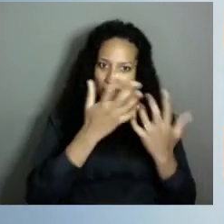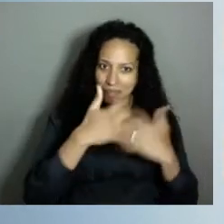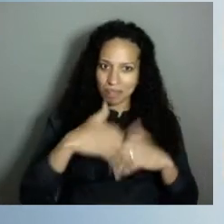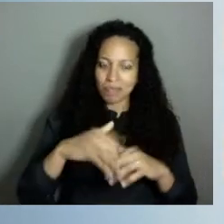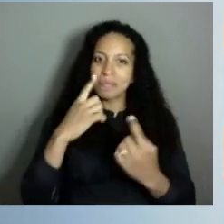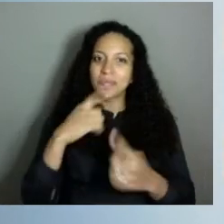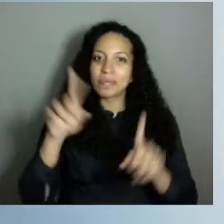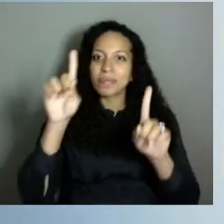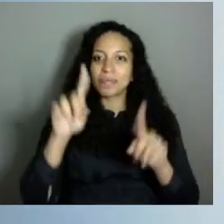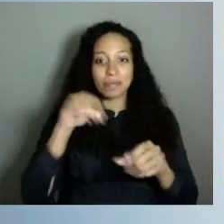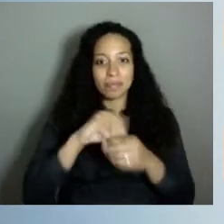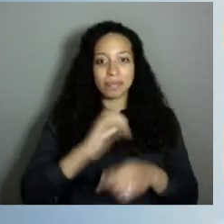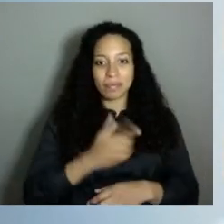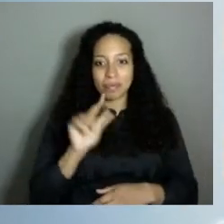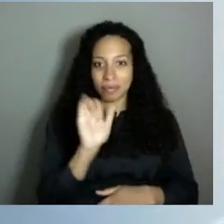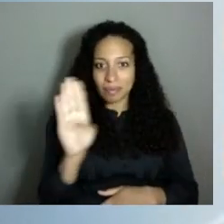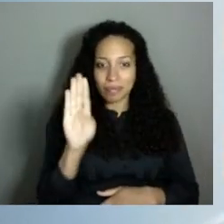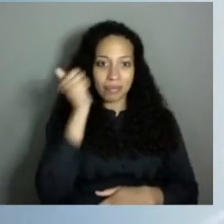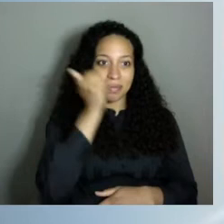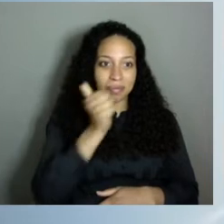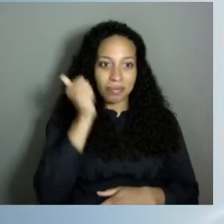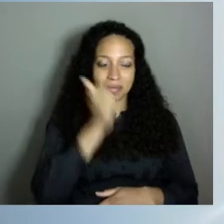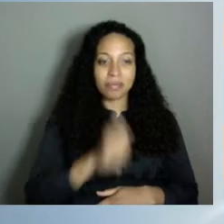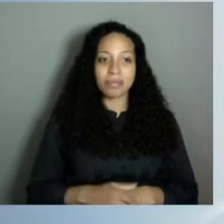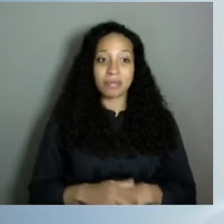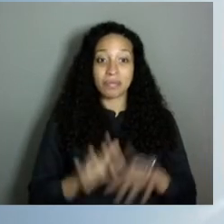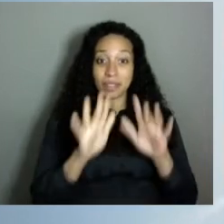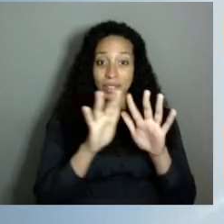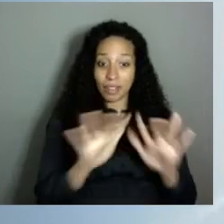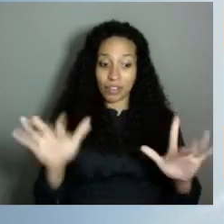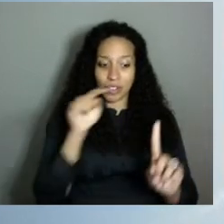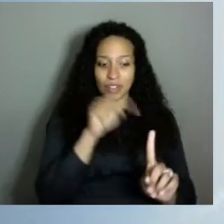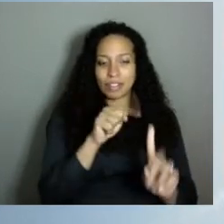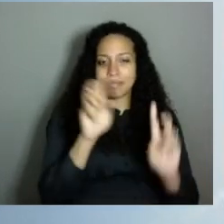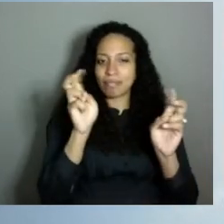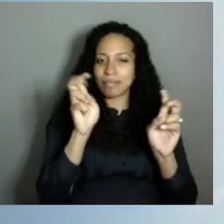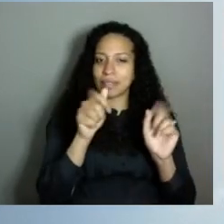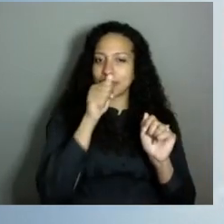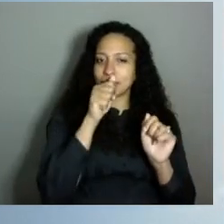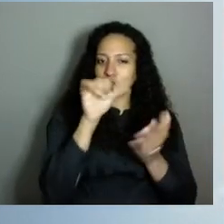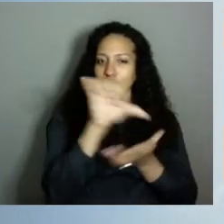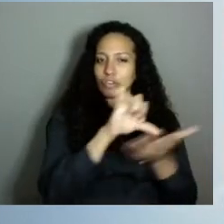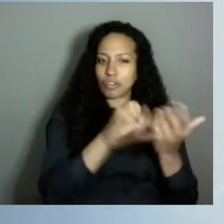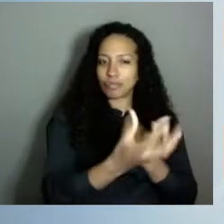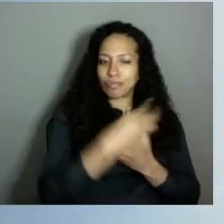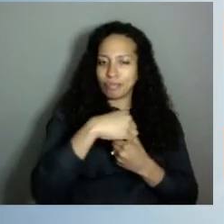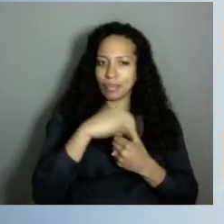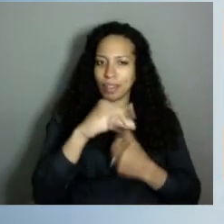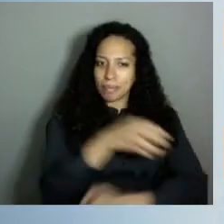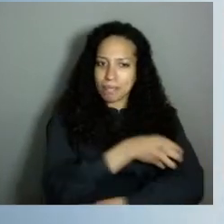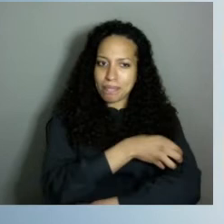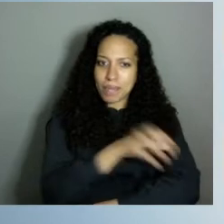our lab every single day. And diversity is the secret sauce that powers ideas of innovation that we bring to